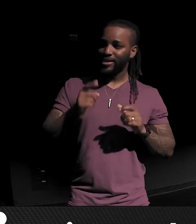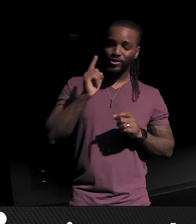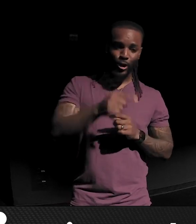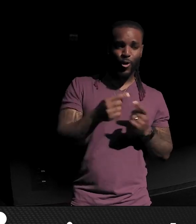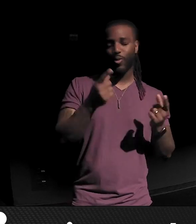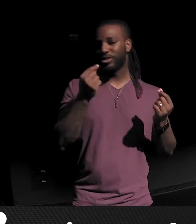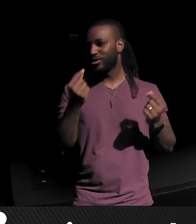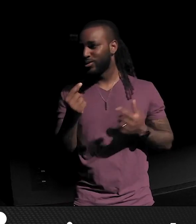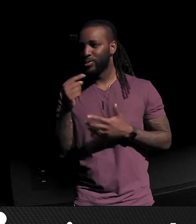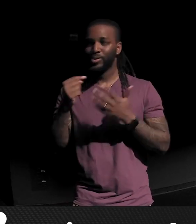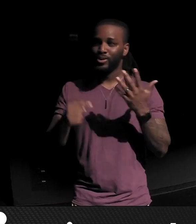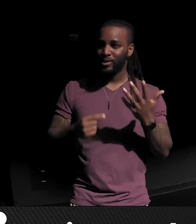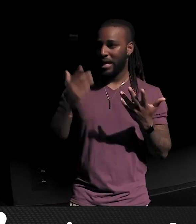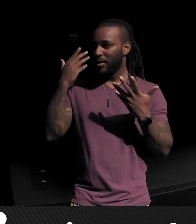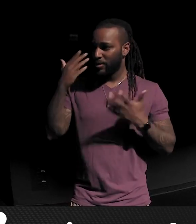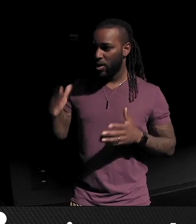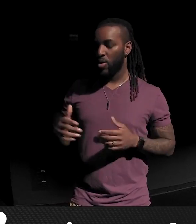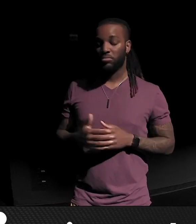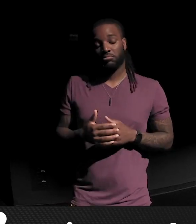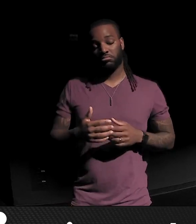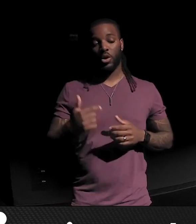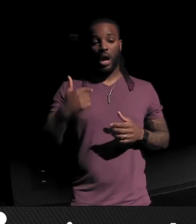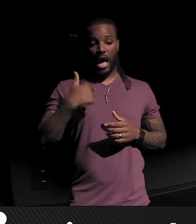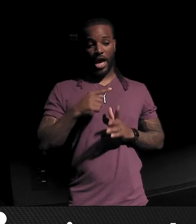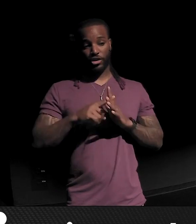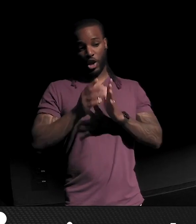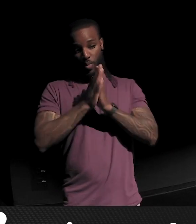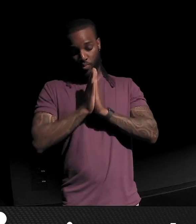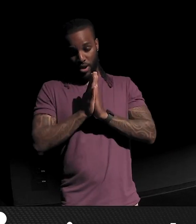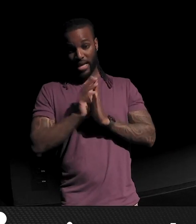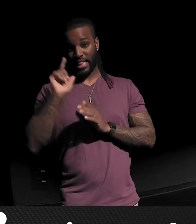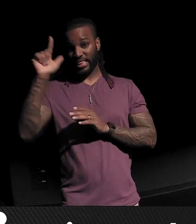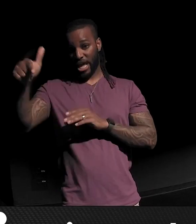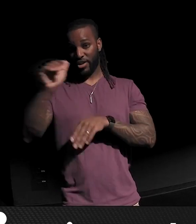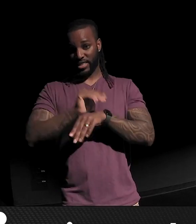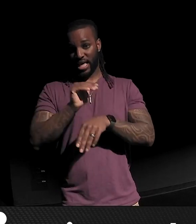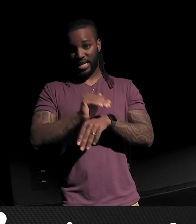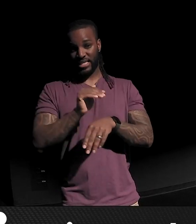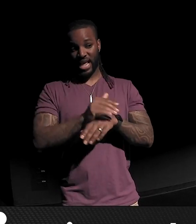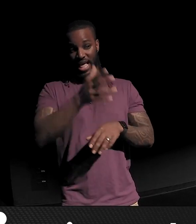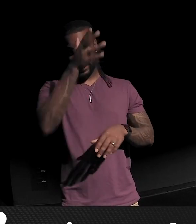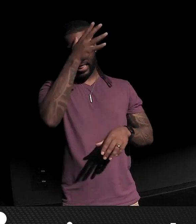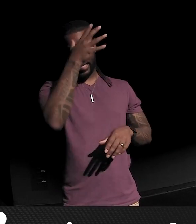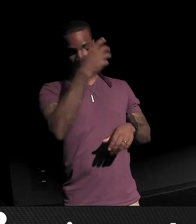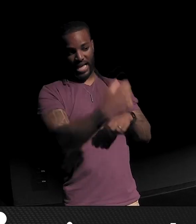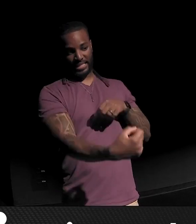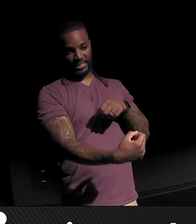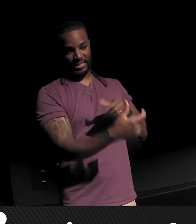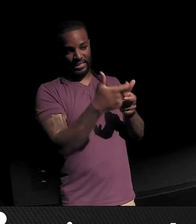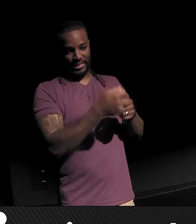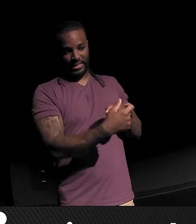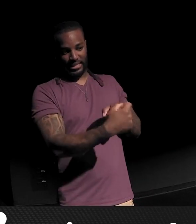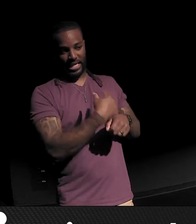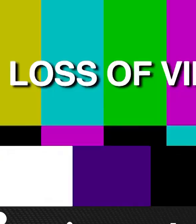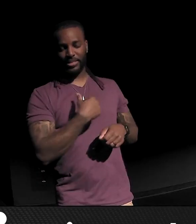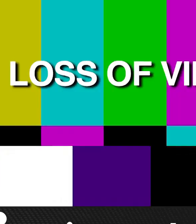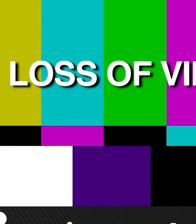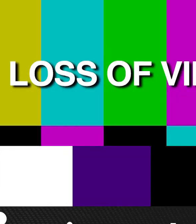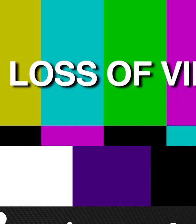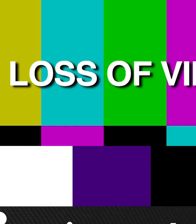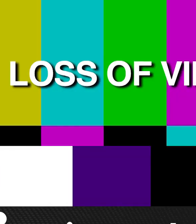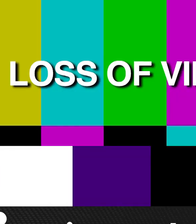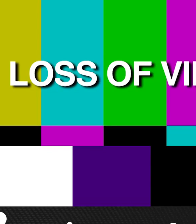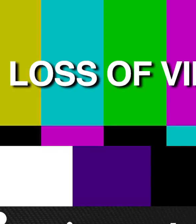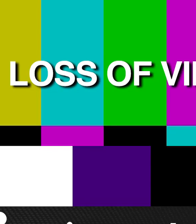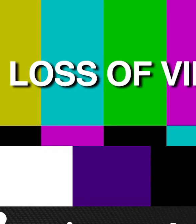do. So I just started praying, and later that night, I got a text from the dad, and he said, I am so grateful for tonight, for